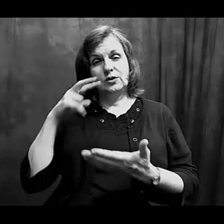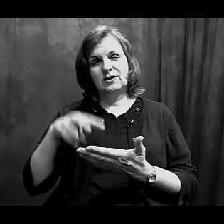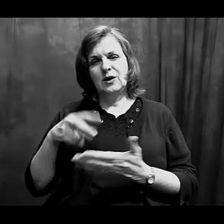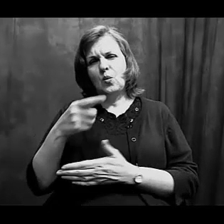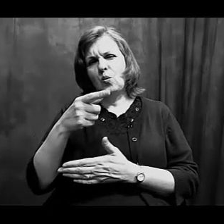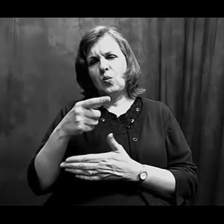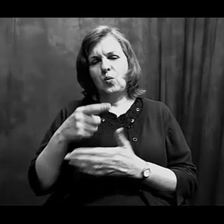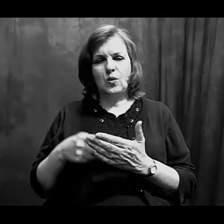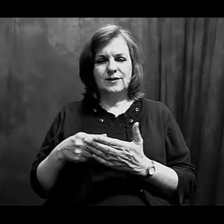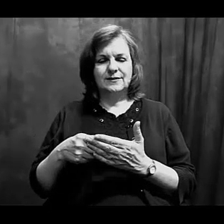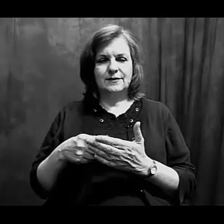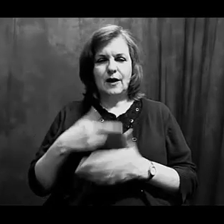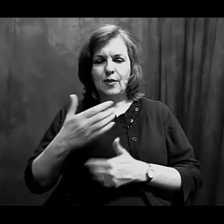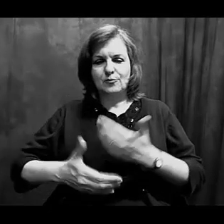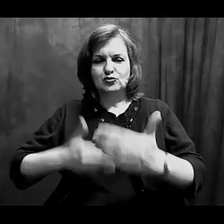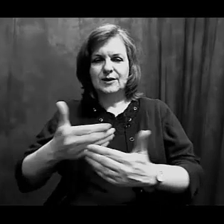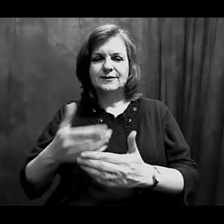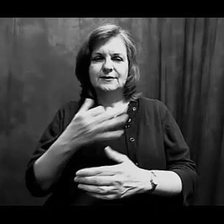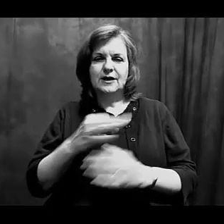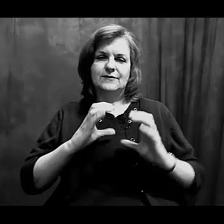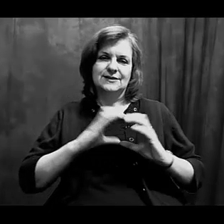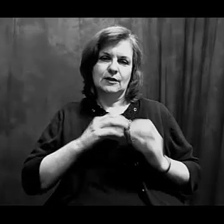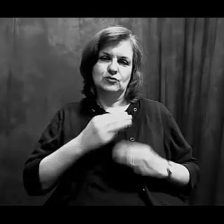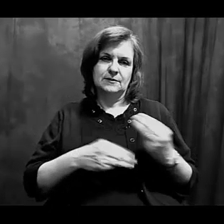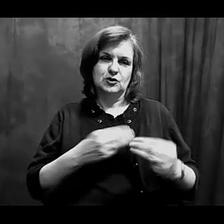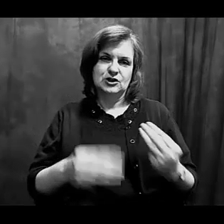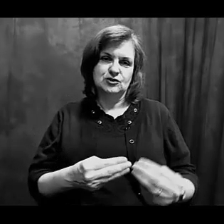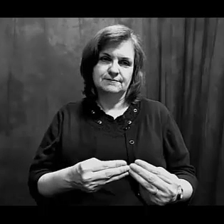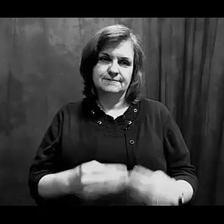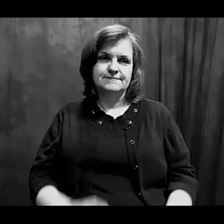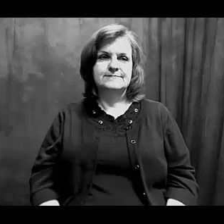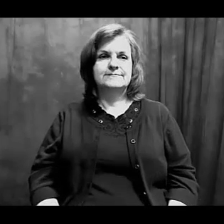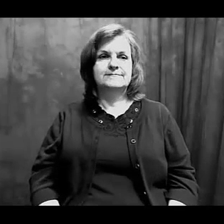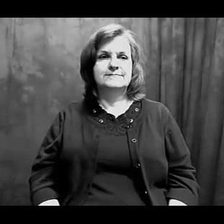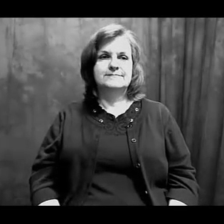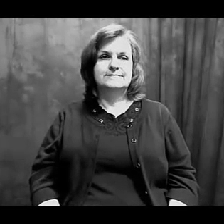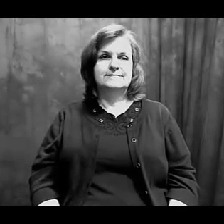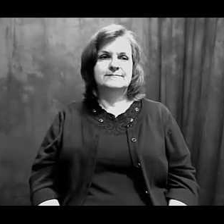Okay? So next we want to look at what are the actual stages of cell respiration.